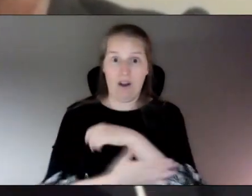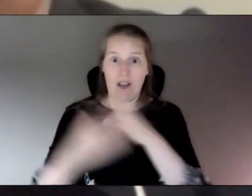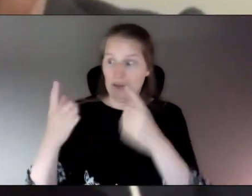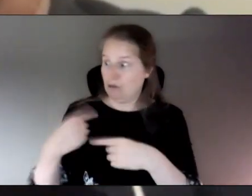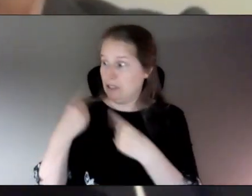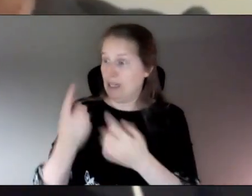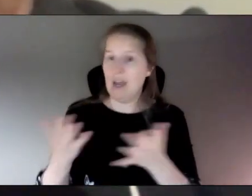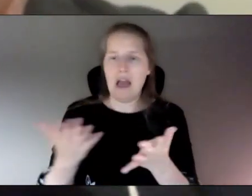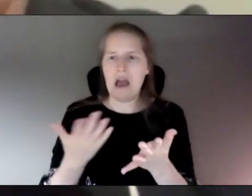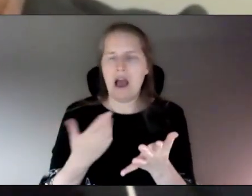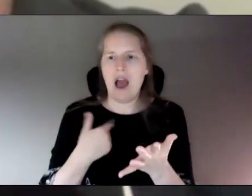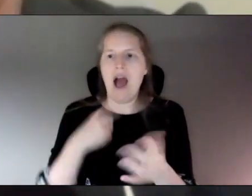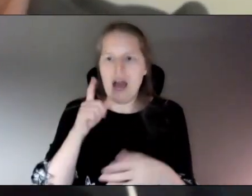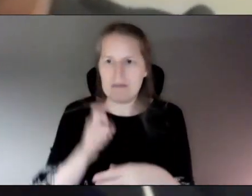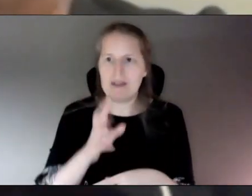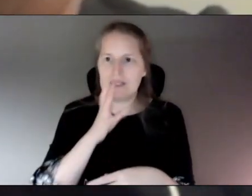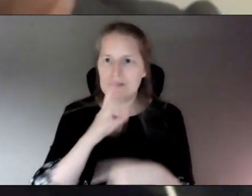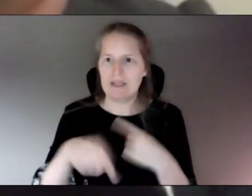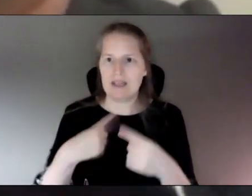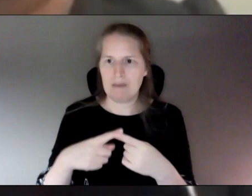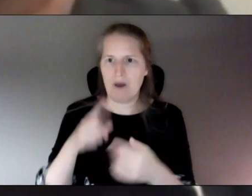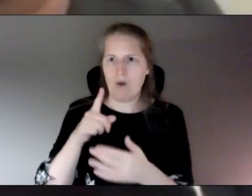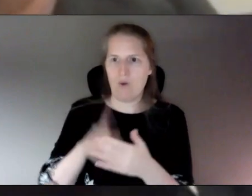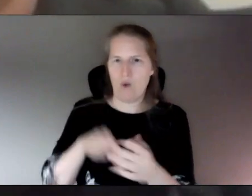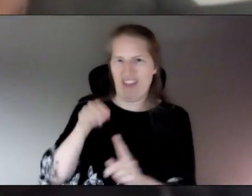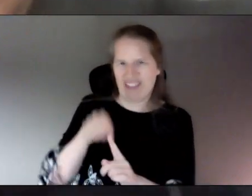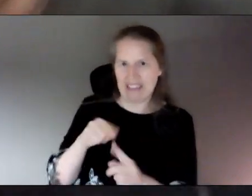speak about what the brother-sister plays are really about.